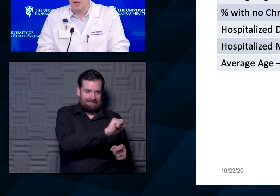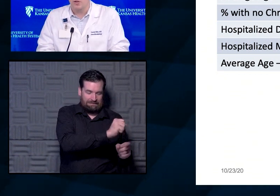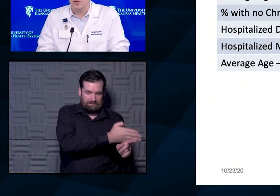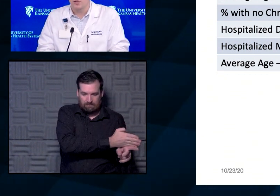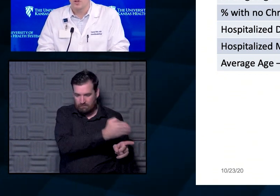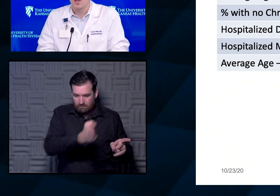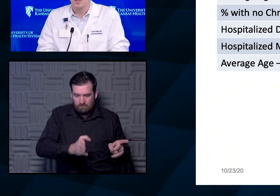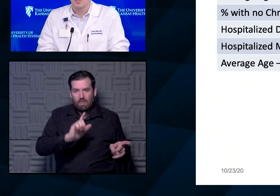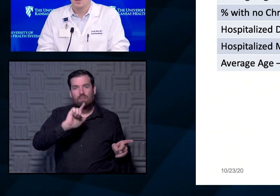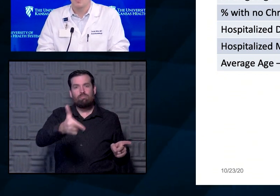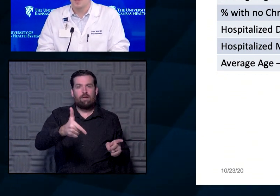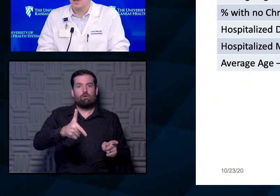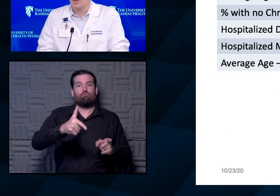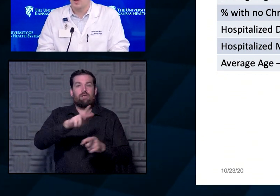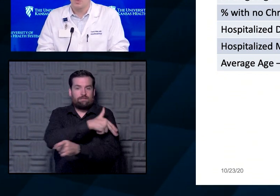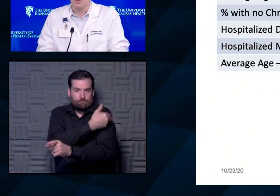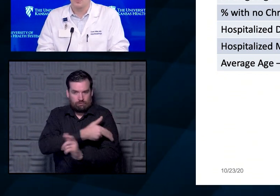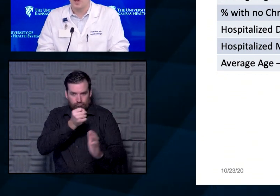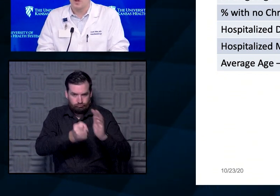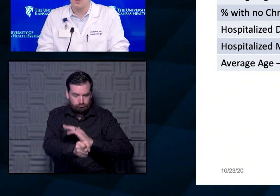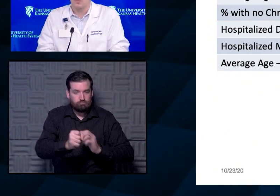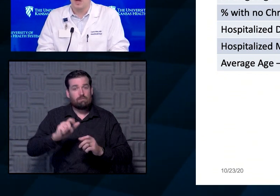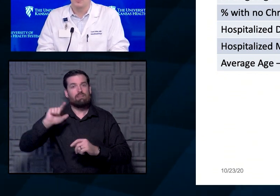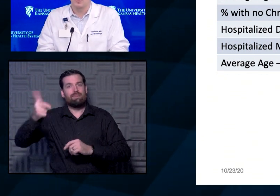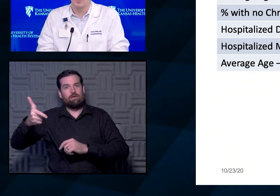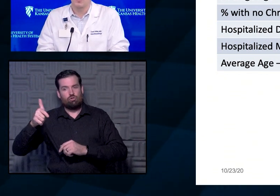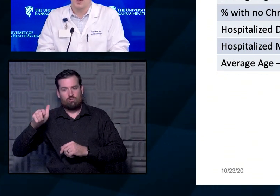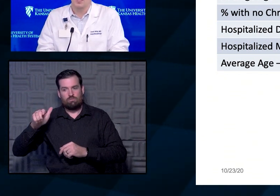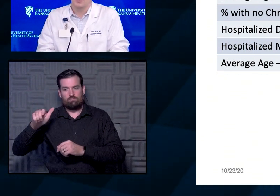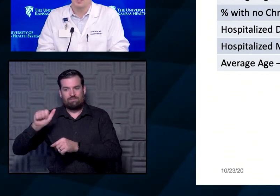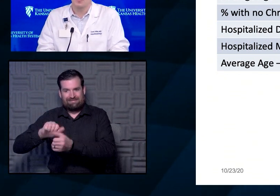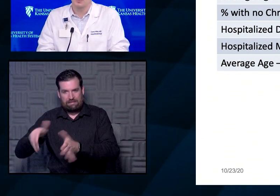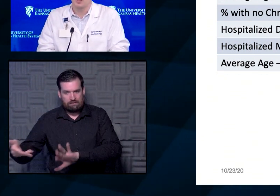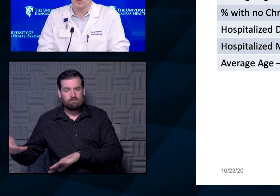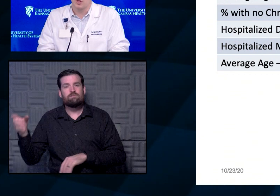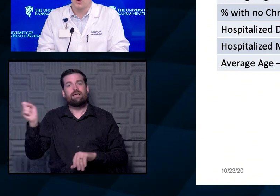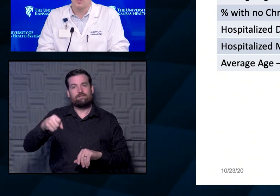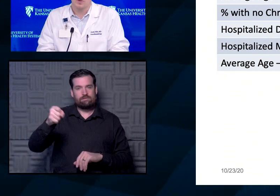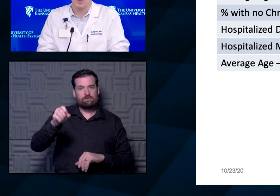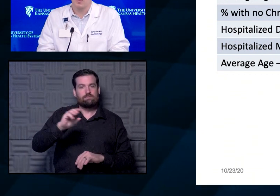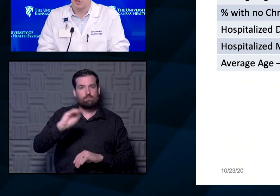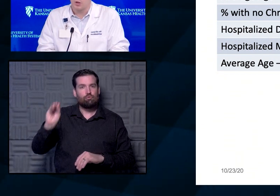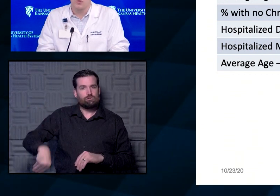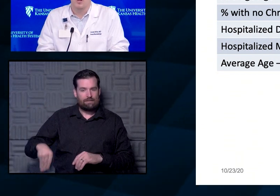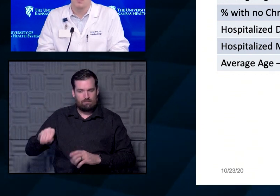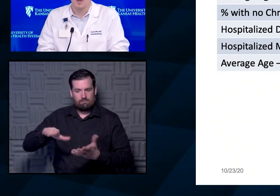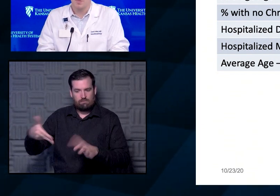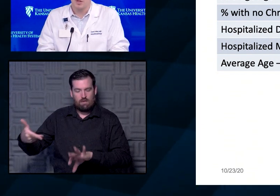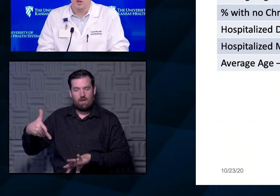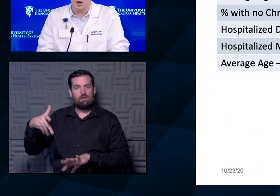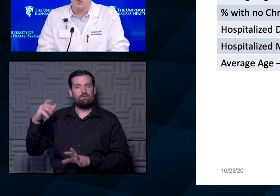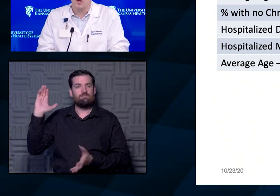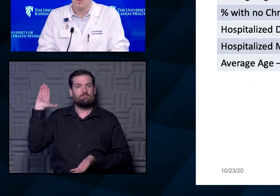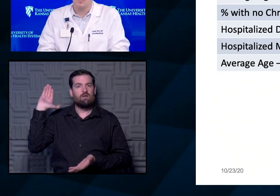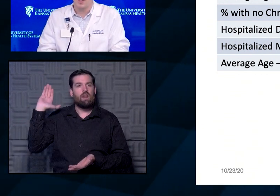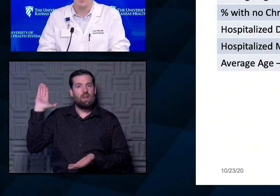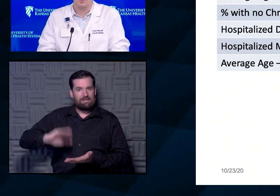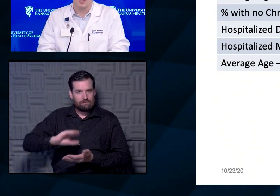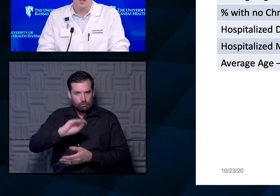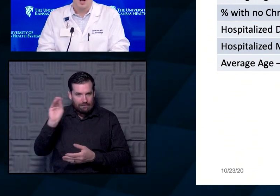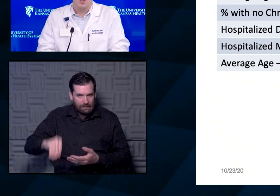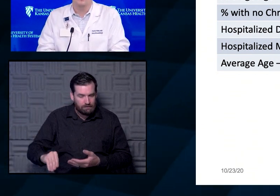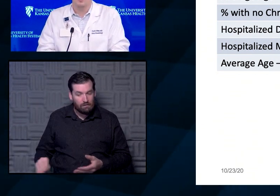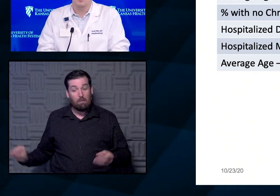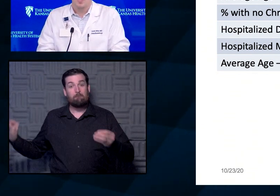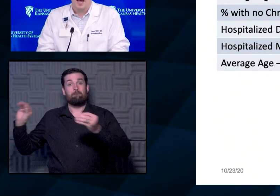following cases, yes, the percentage of patients that are dying in the hospital is lower. It's of a larger number. That means a larger number of deaths,